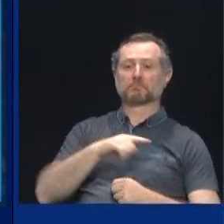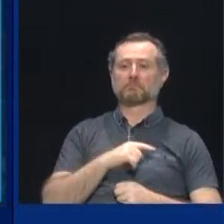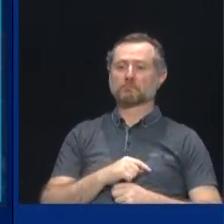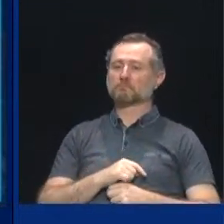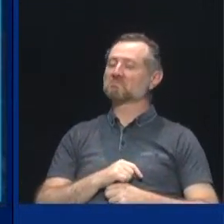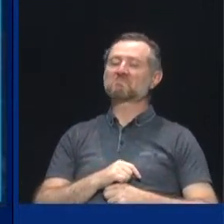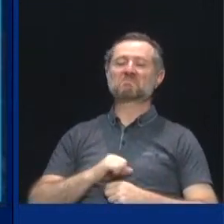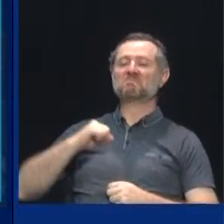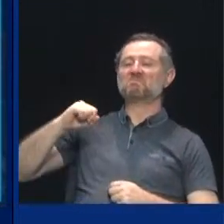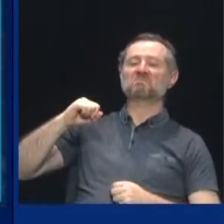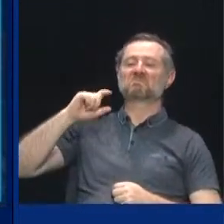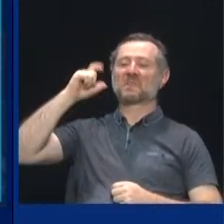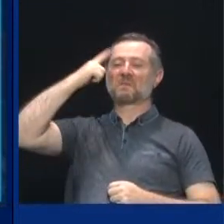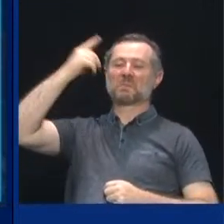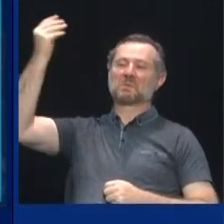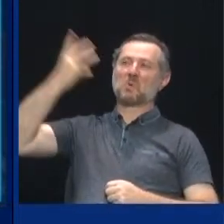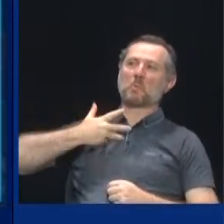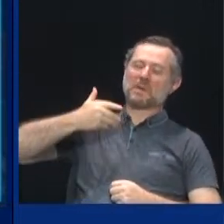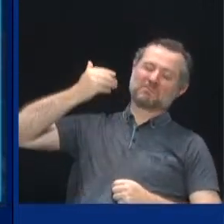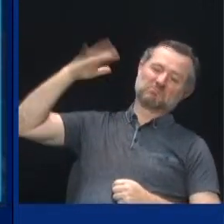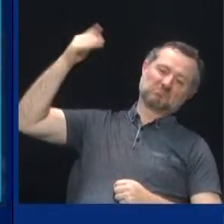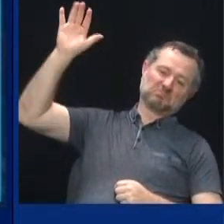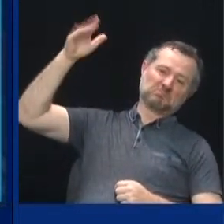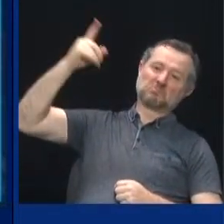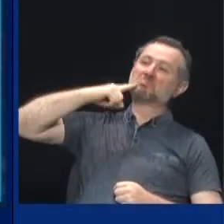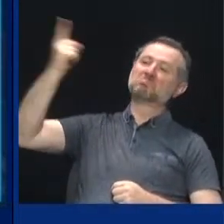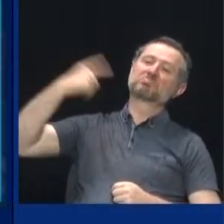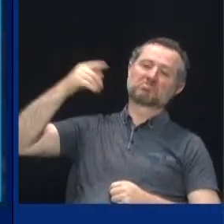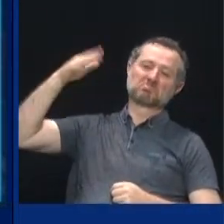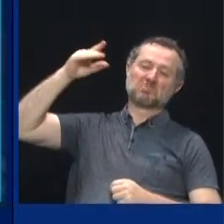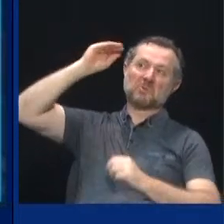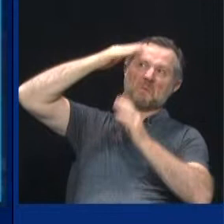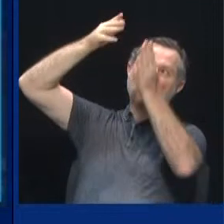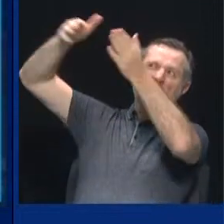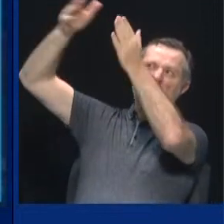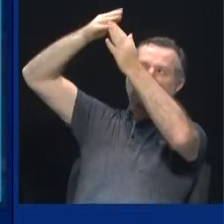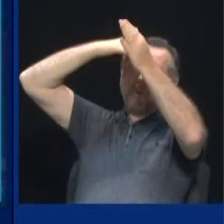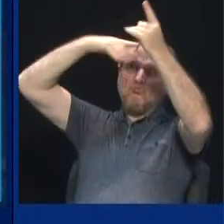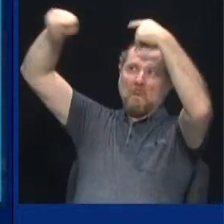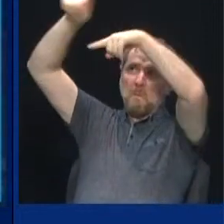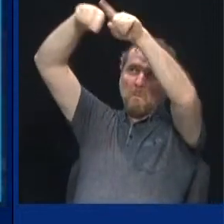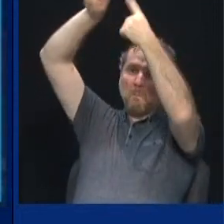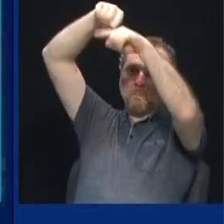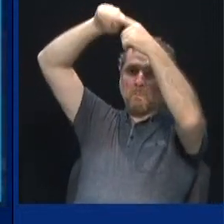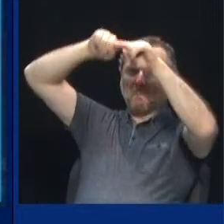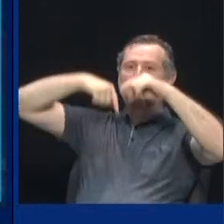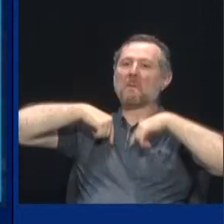we should do this. I think it's all a government conspiracy. I don't think there is any such thing as COVID.